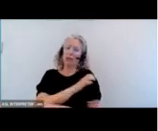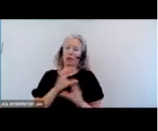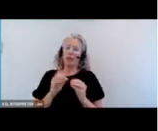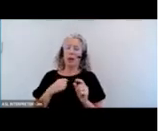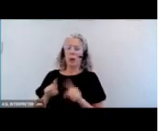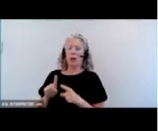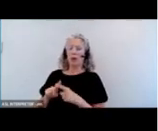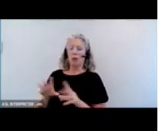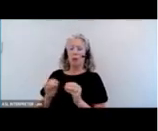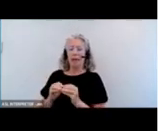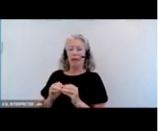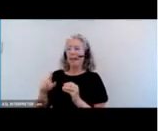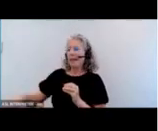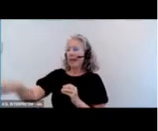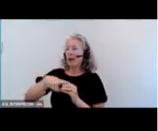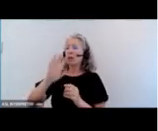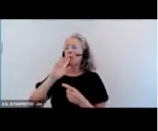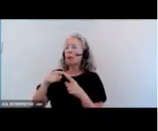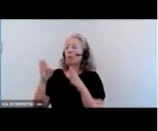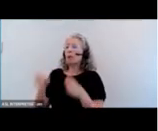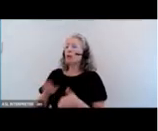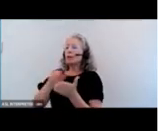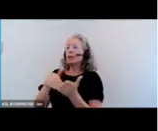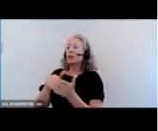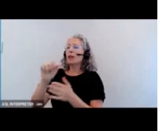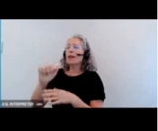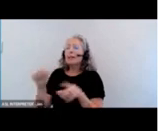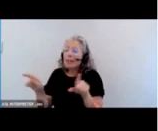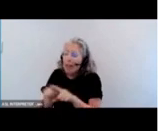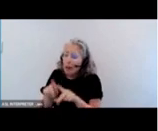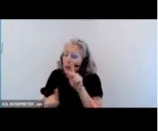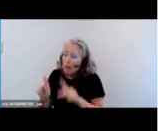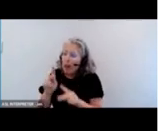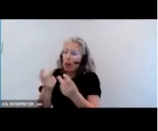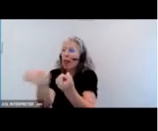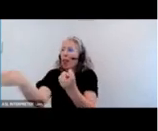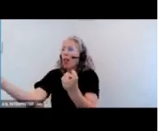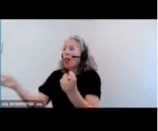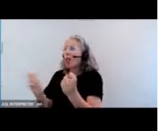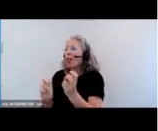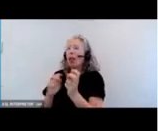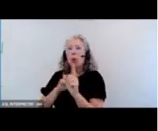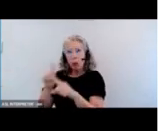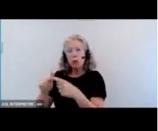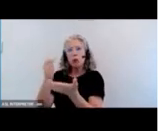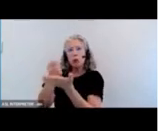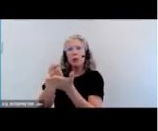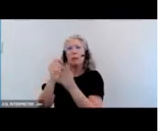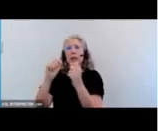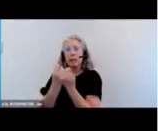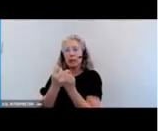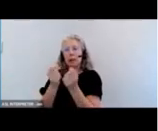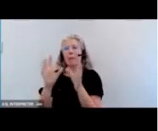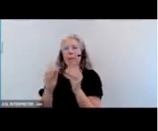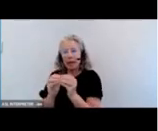where people were talking about things like person-centered care. It was the same people. And they invited, I went to a treatment team meeting